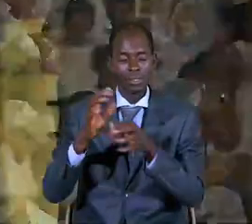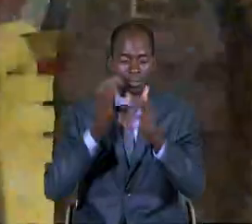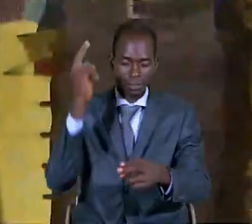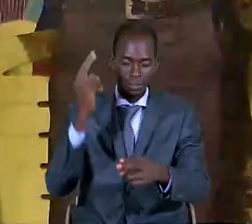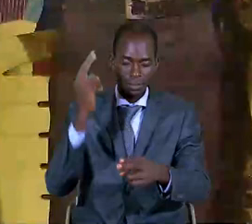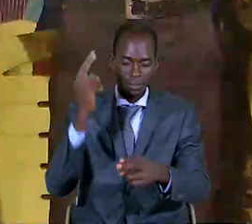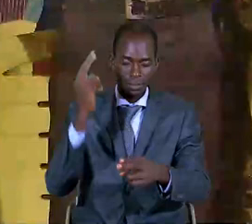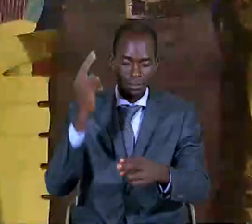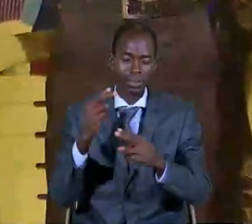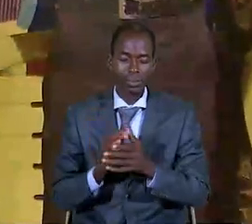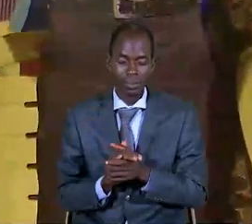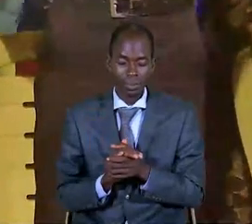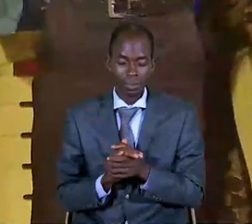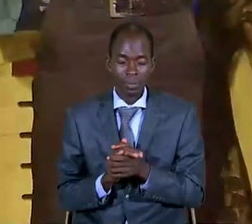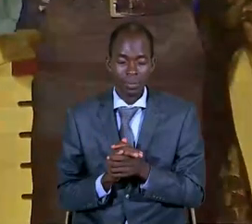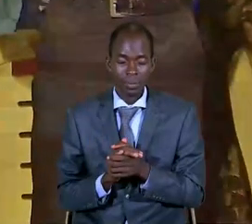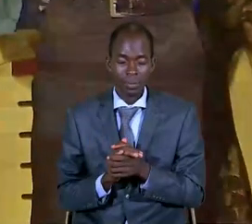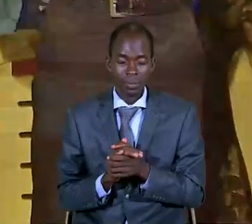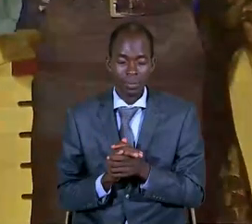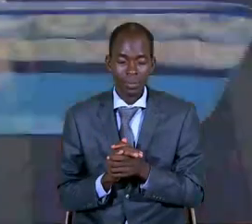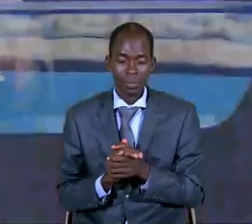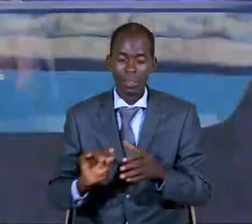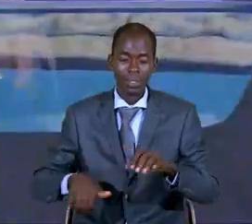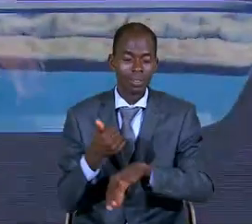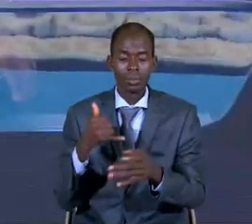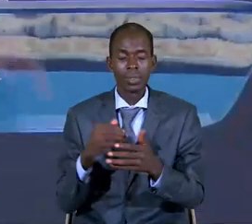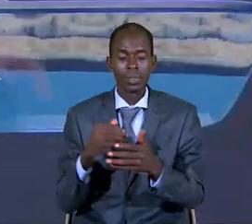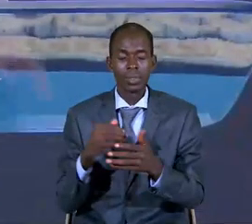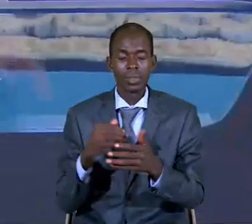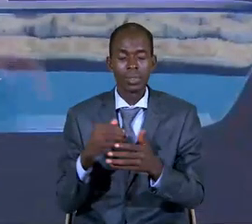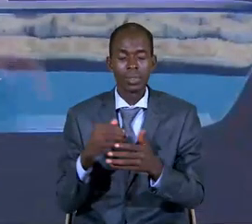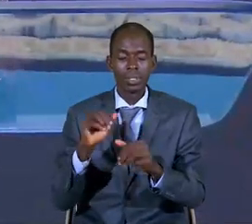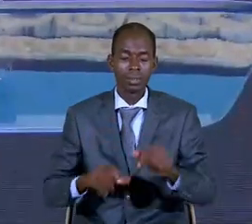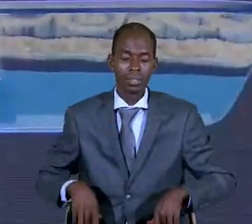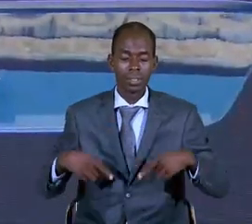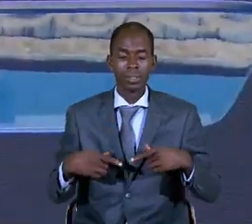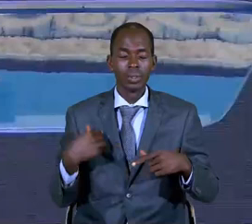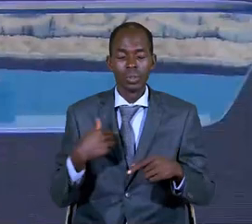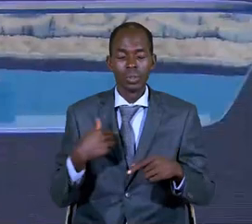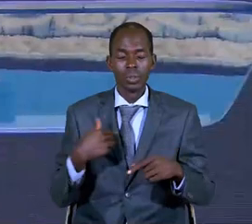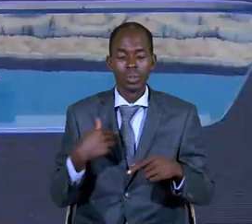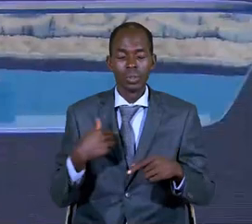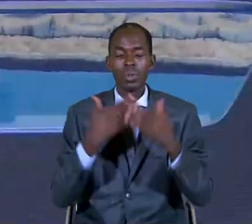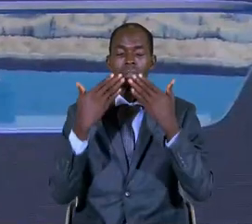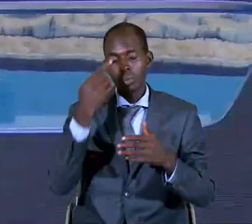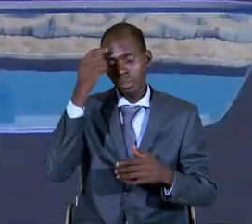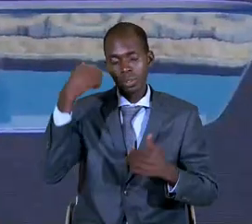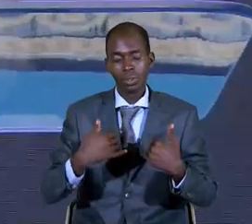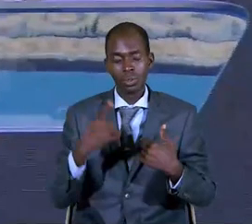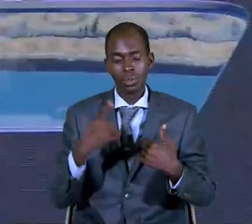Jesus' name. Confirm it in every life. Well, thank you, because we know it is